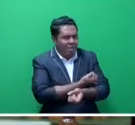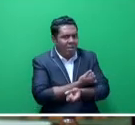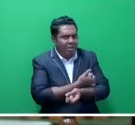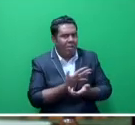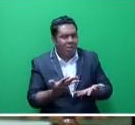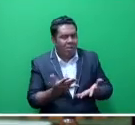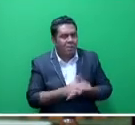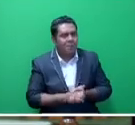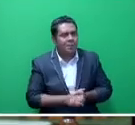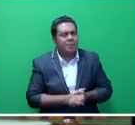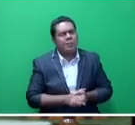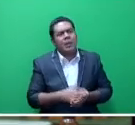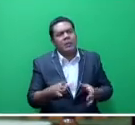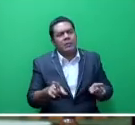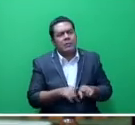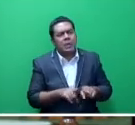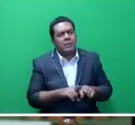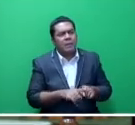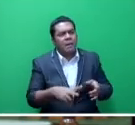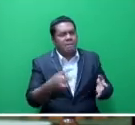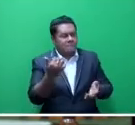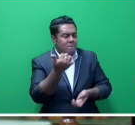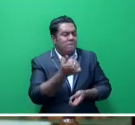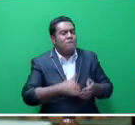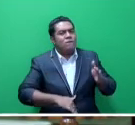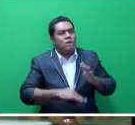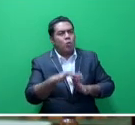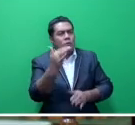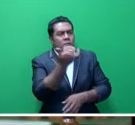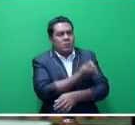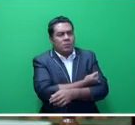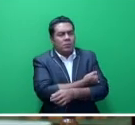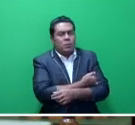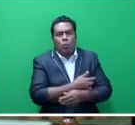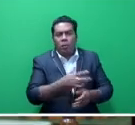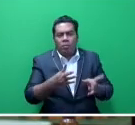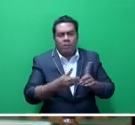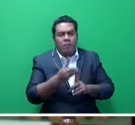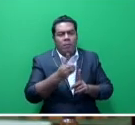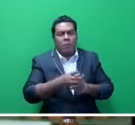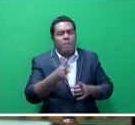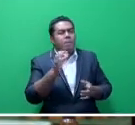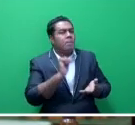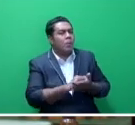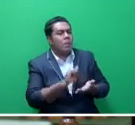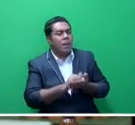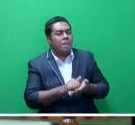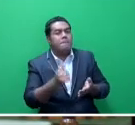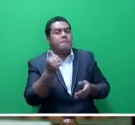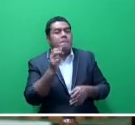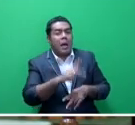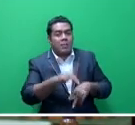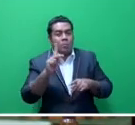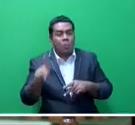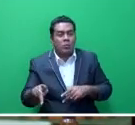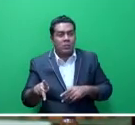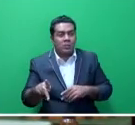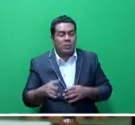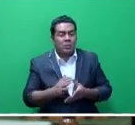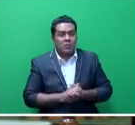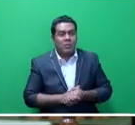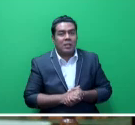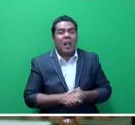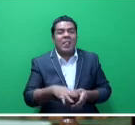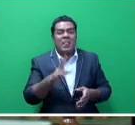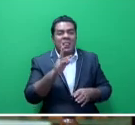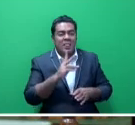passport. As more adults in Fiji are fully vaccinated, we are developing secure vaccine passports, which are essentially digital vaccination